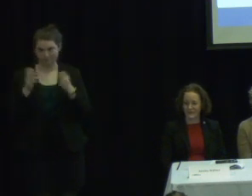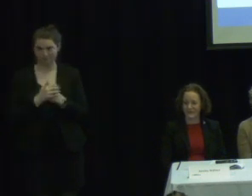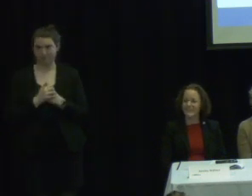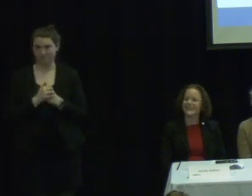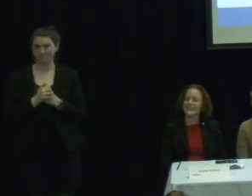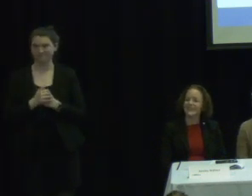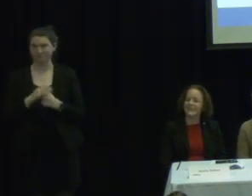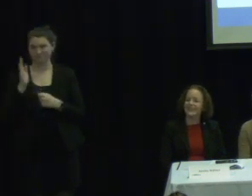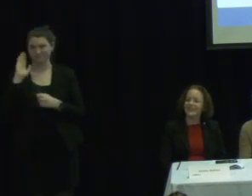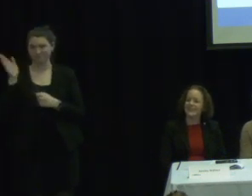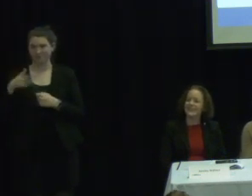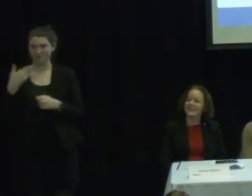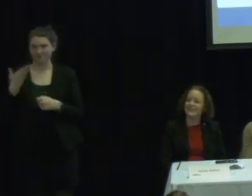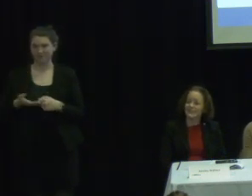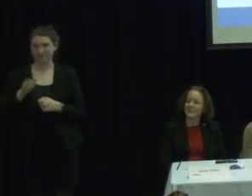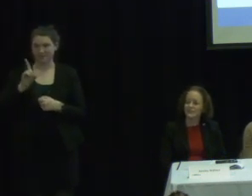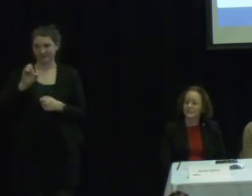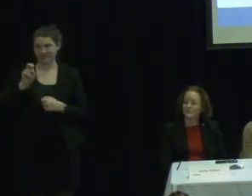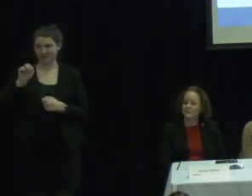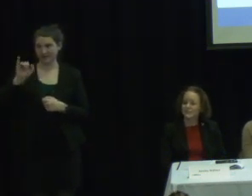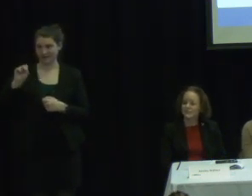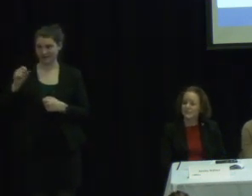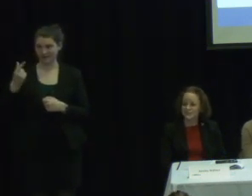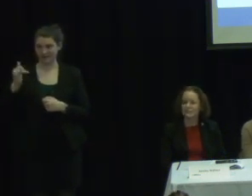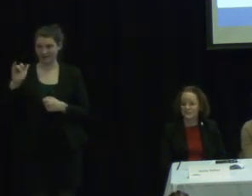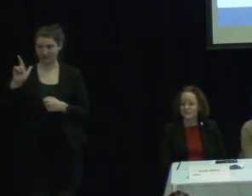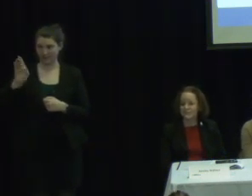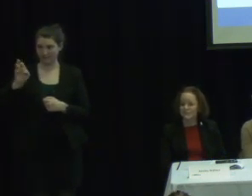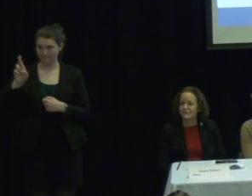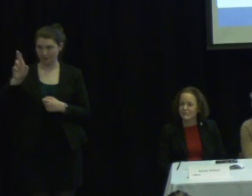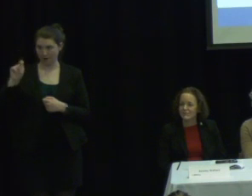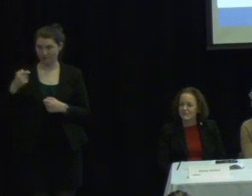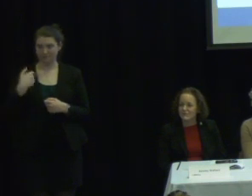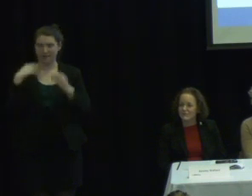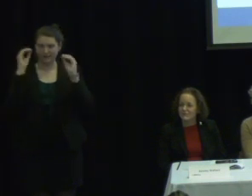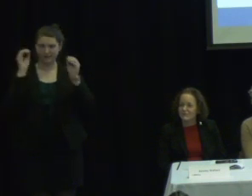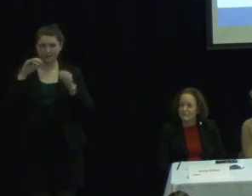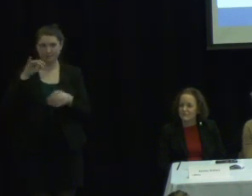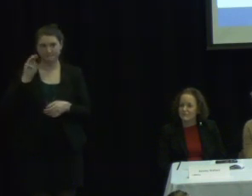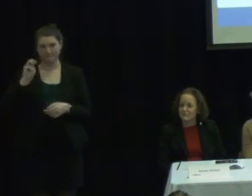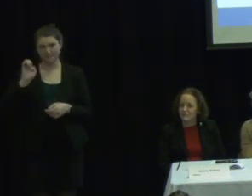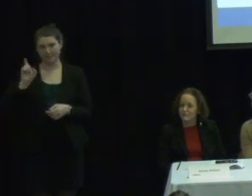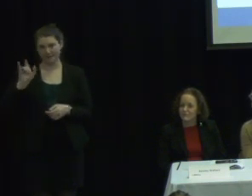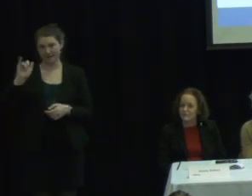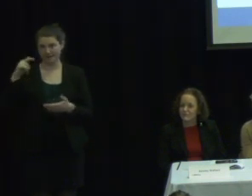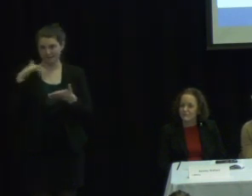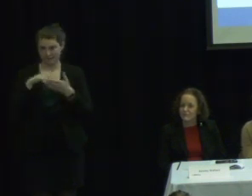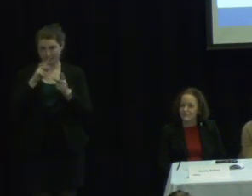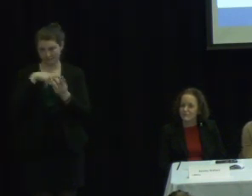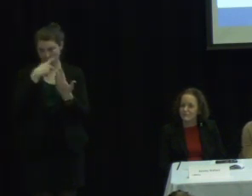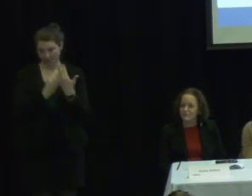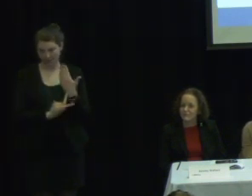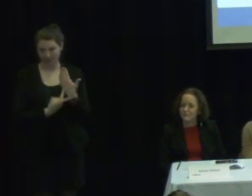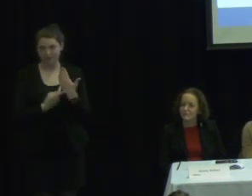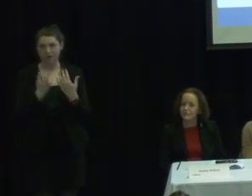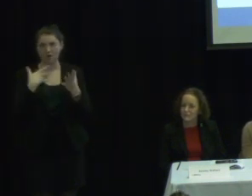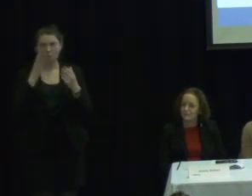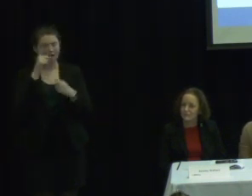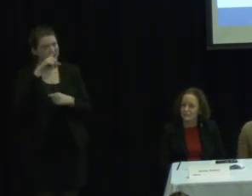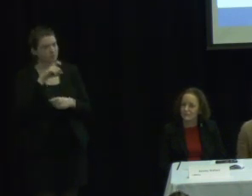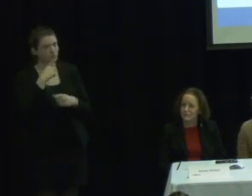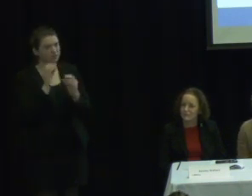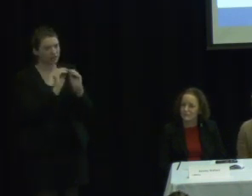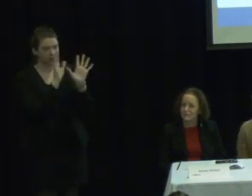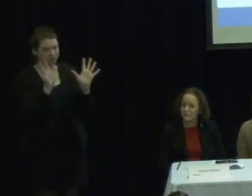Hi, I'm Dennis Gilbert. I teach for the Media Studies program, and I'd like to ask for one clarification and